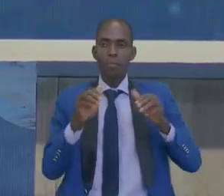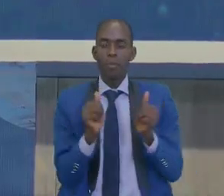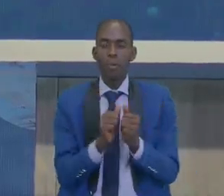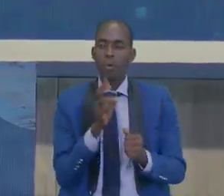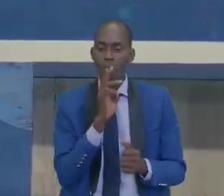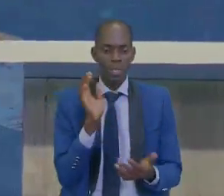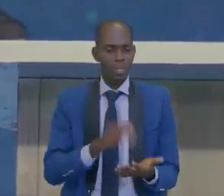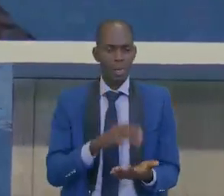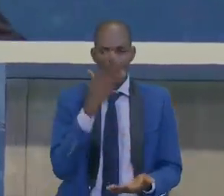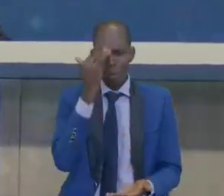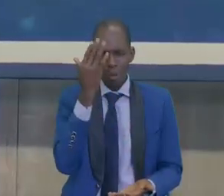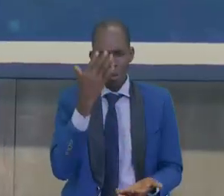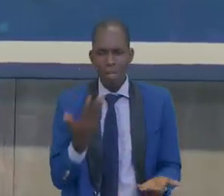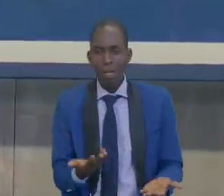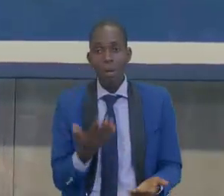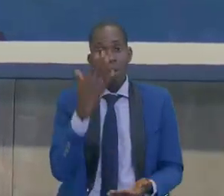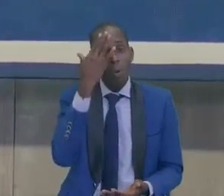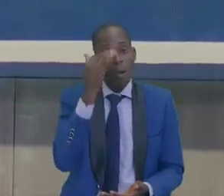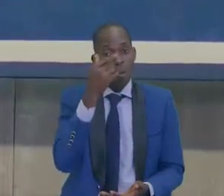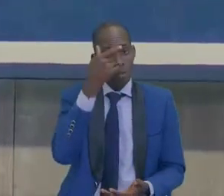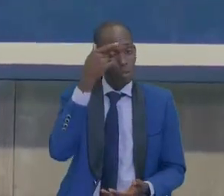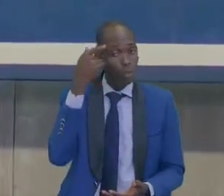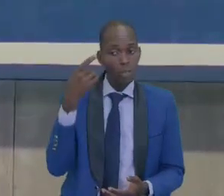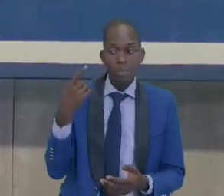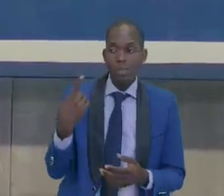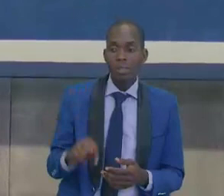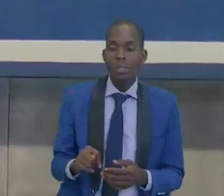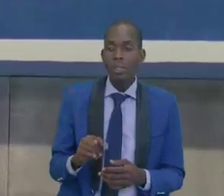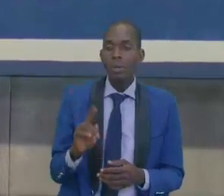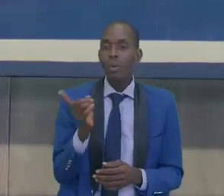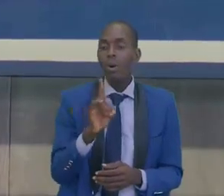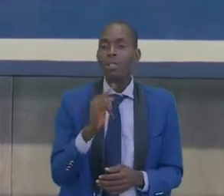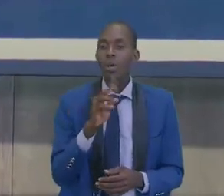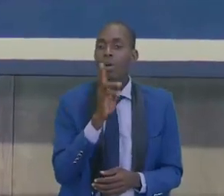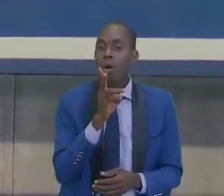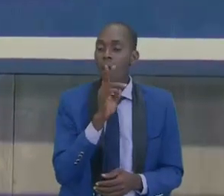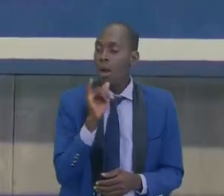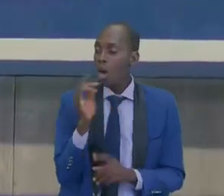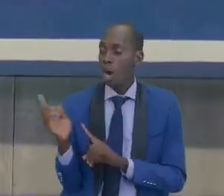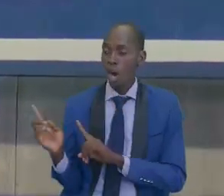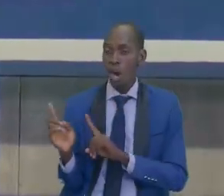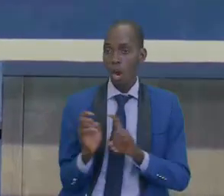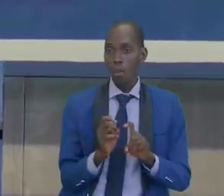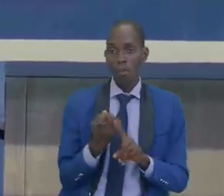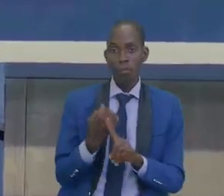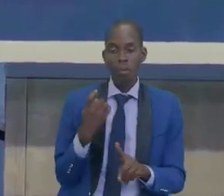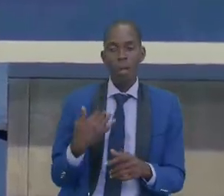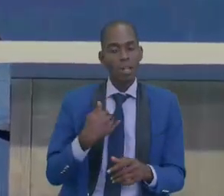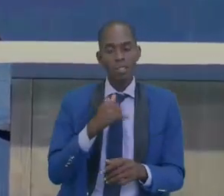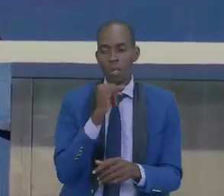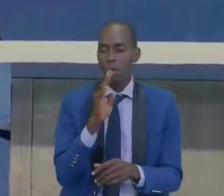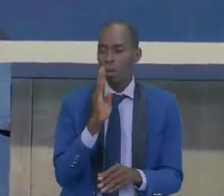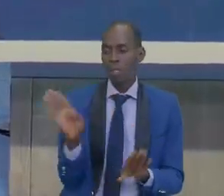Why? Because the source of that flood of the water has not been closed.